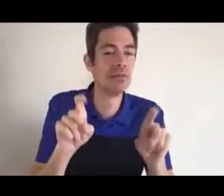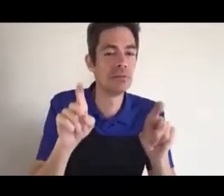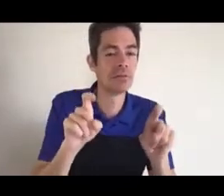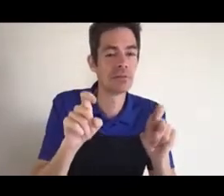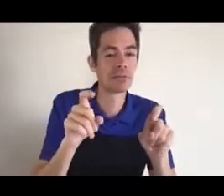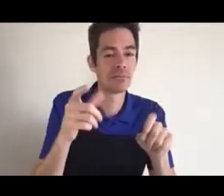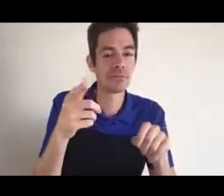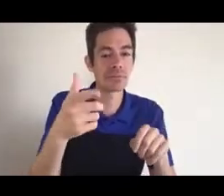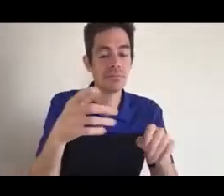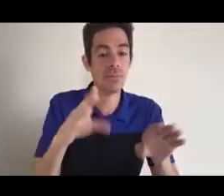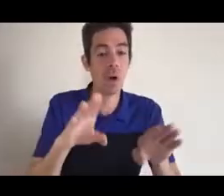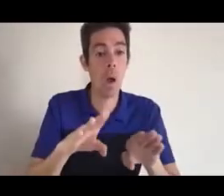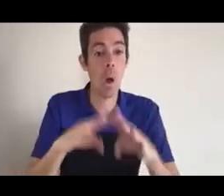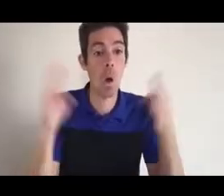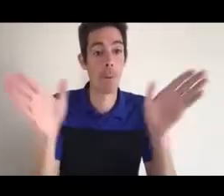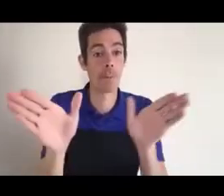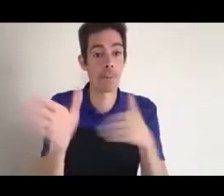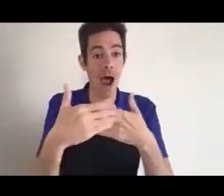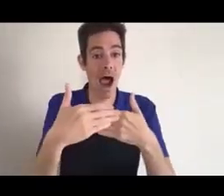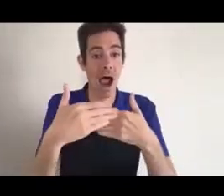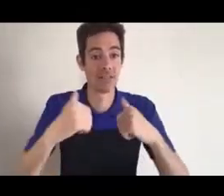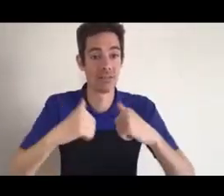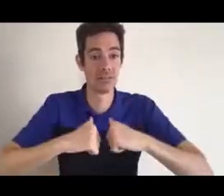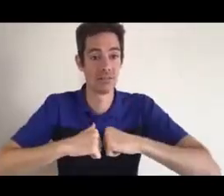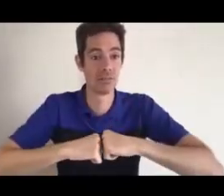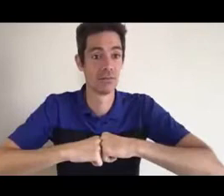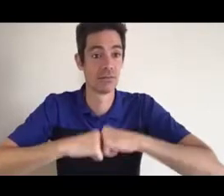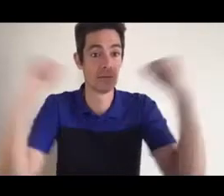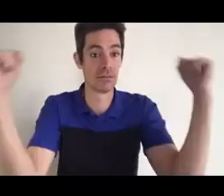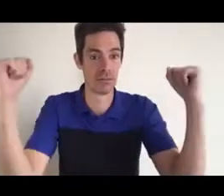Now, as a test,